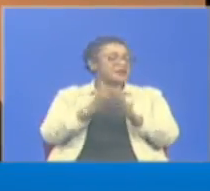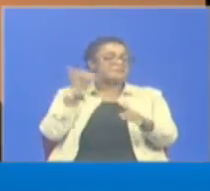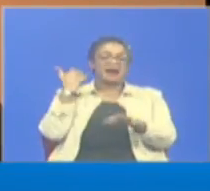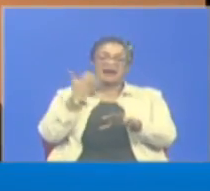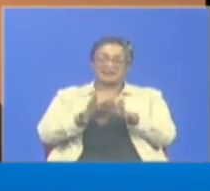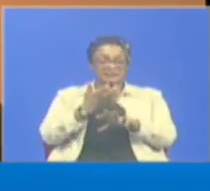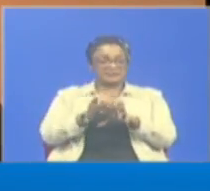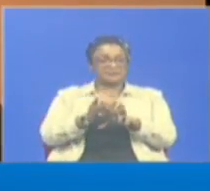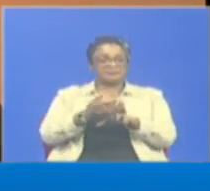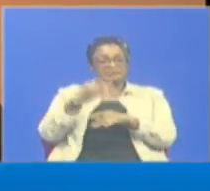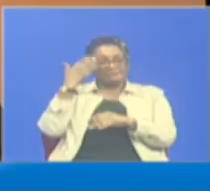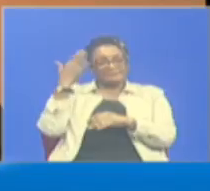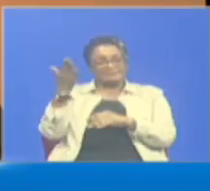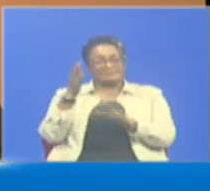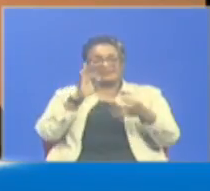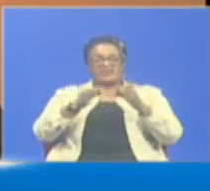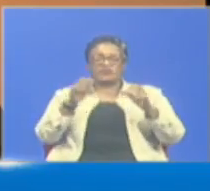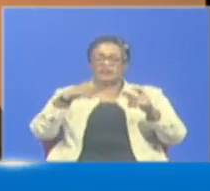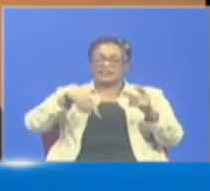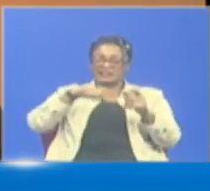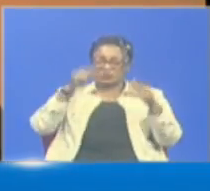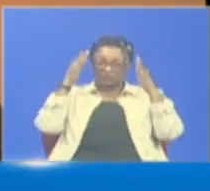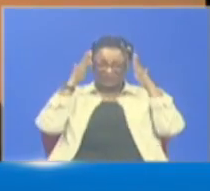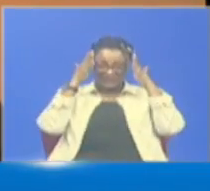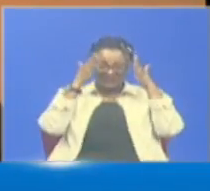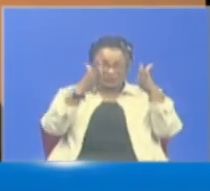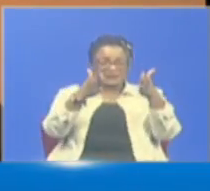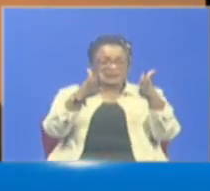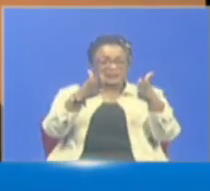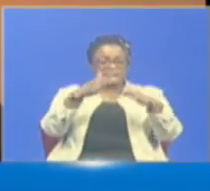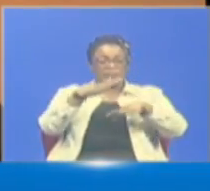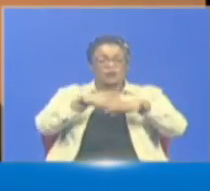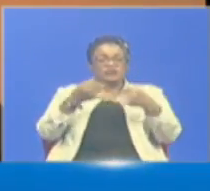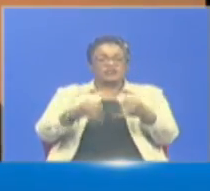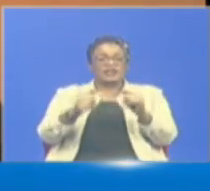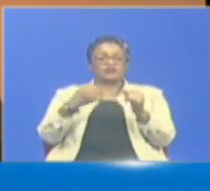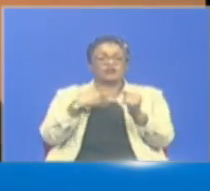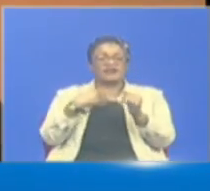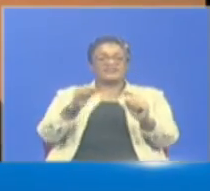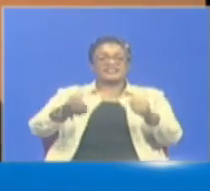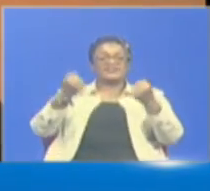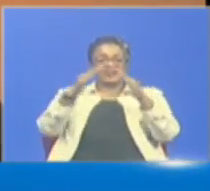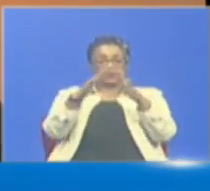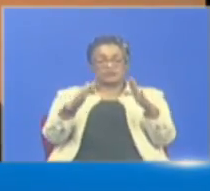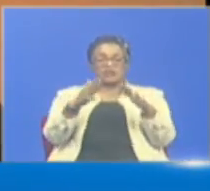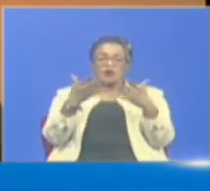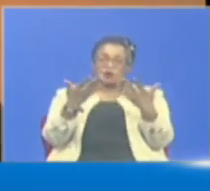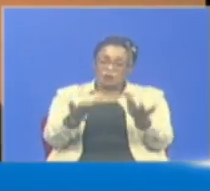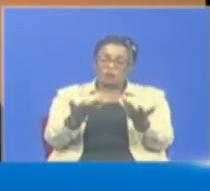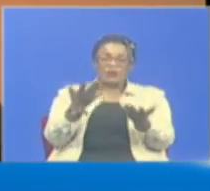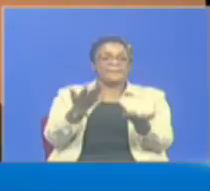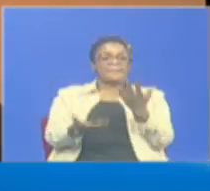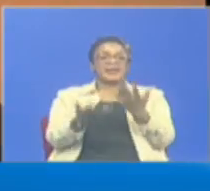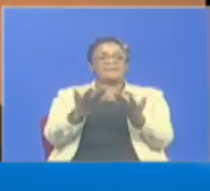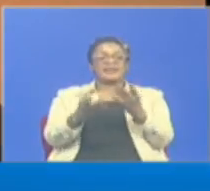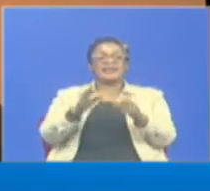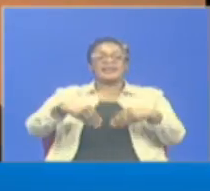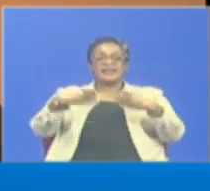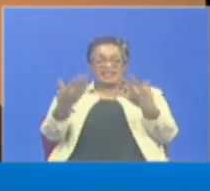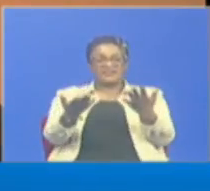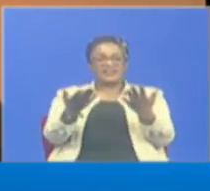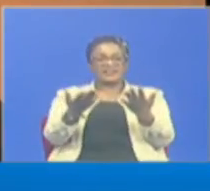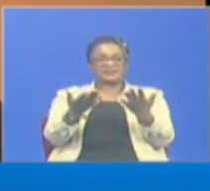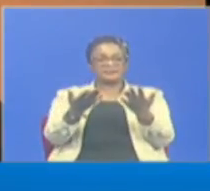I don't know whether we should be concentrating on looking at the safe houses, or probably giving tips and making sure